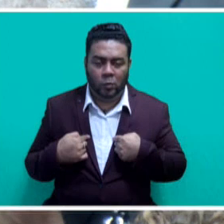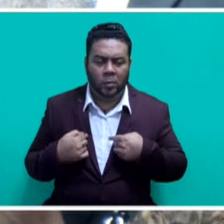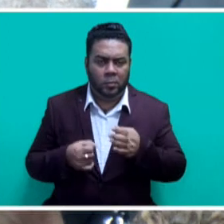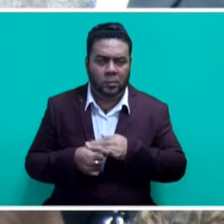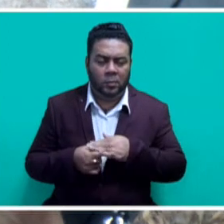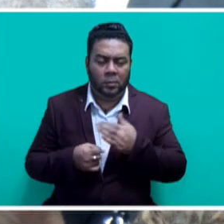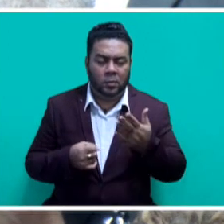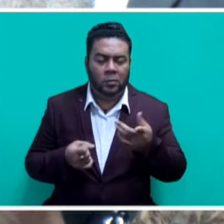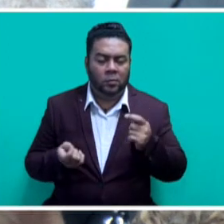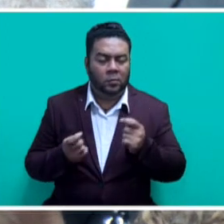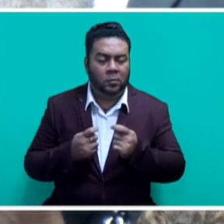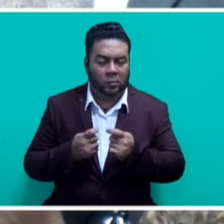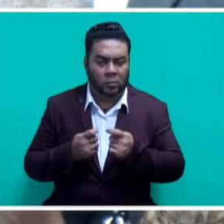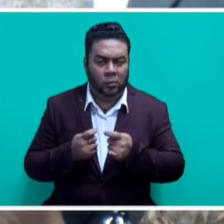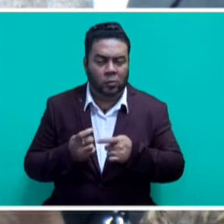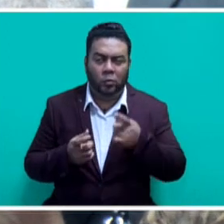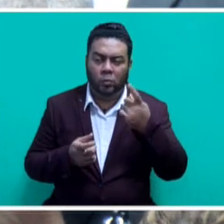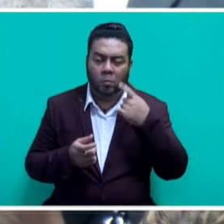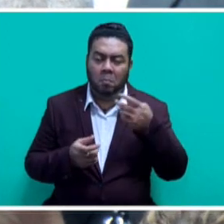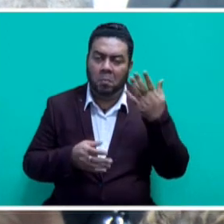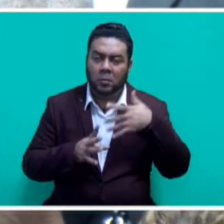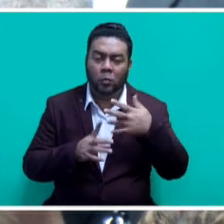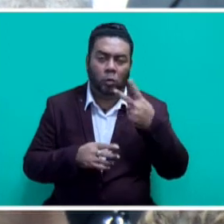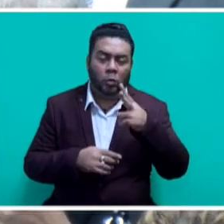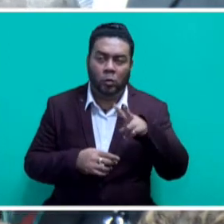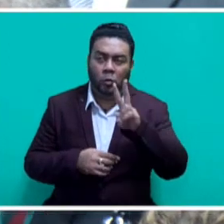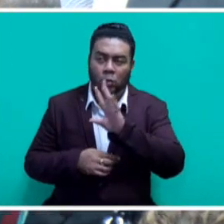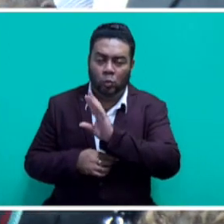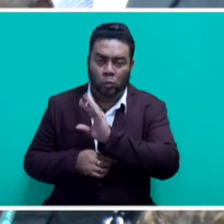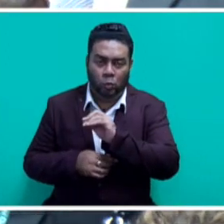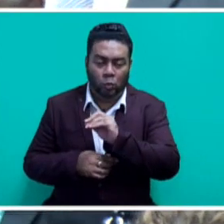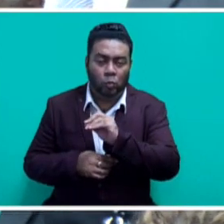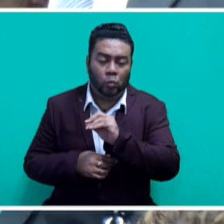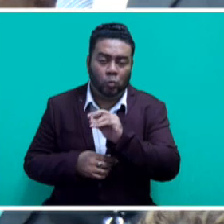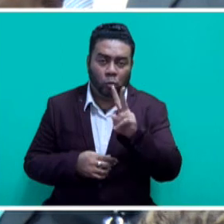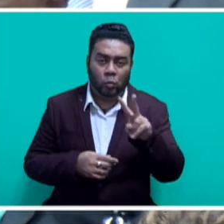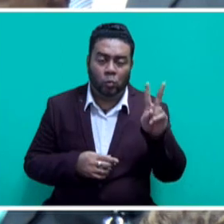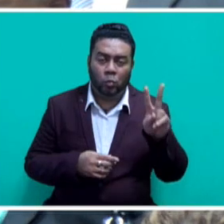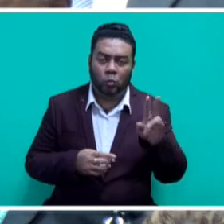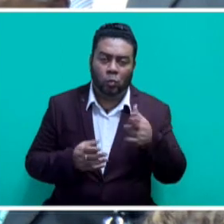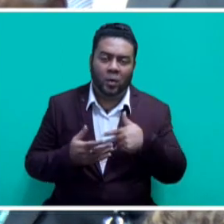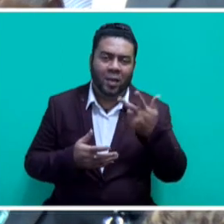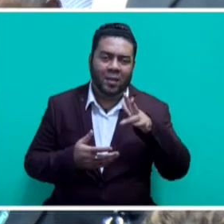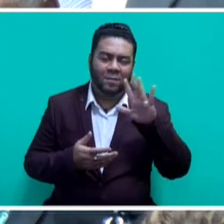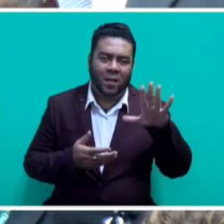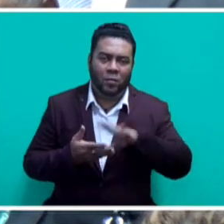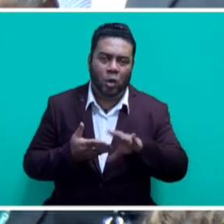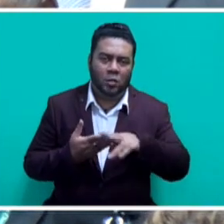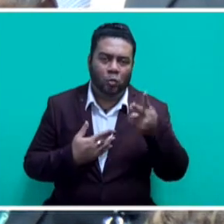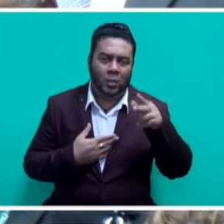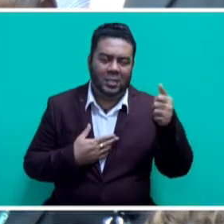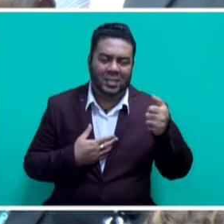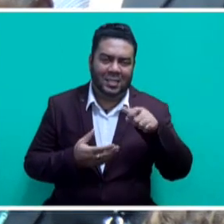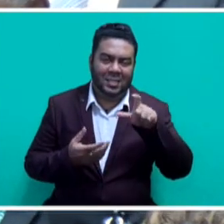the errors of the past. For the 2022 crop, farmers have already received $85.26. And